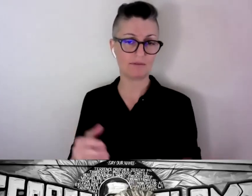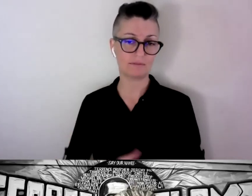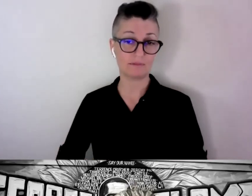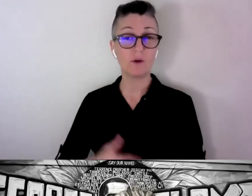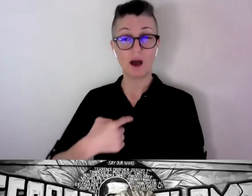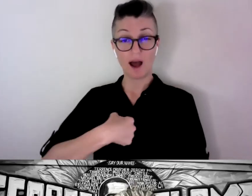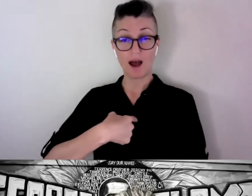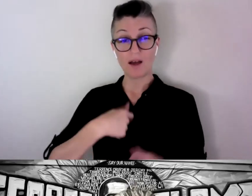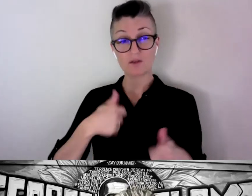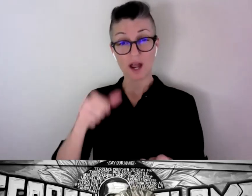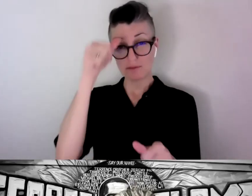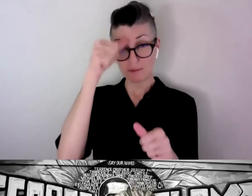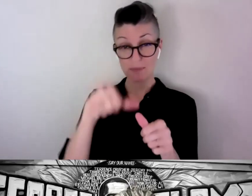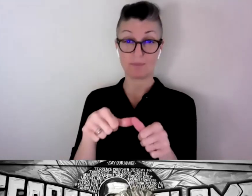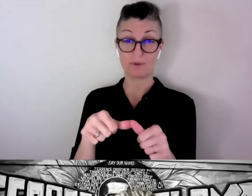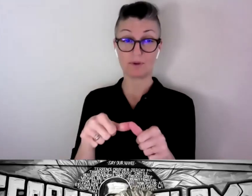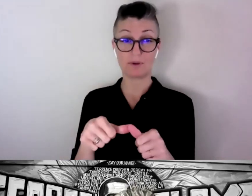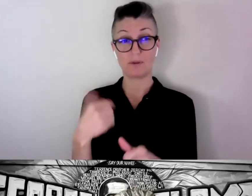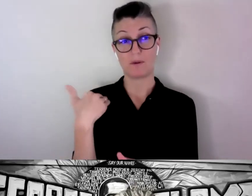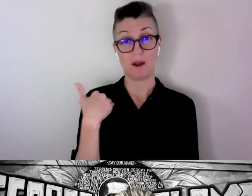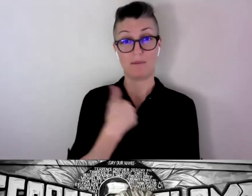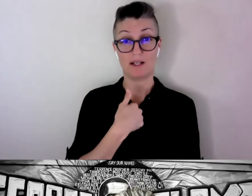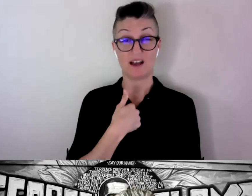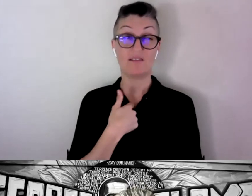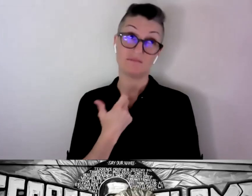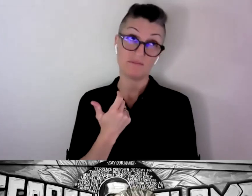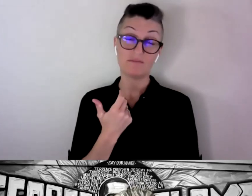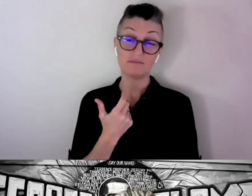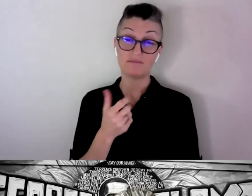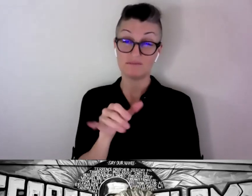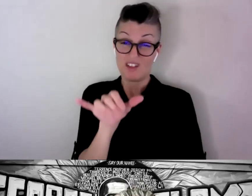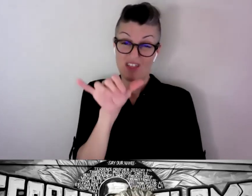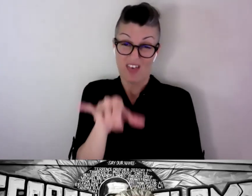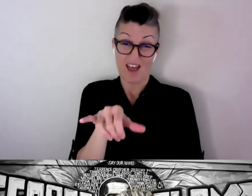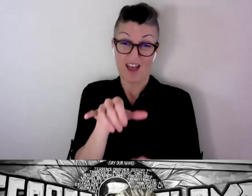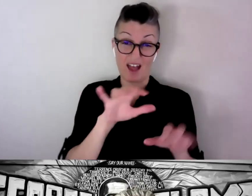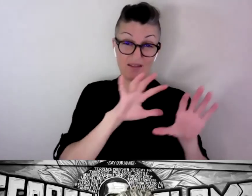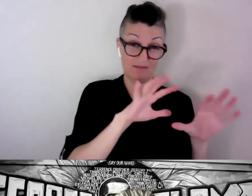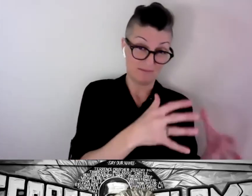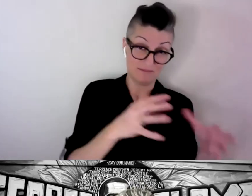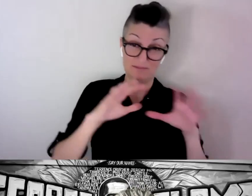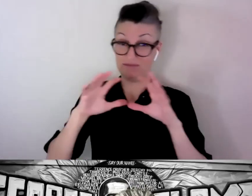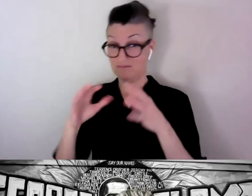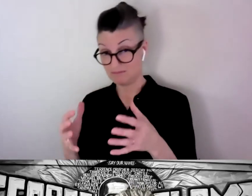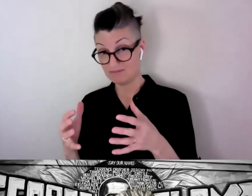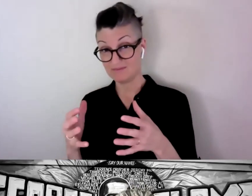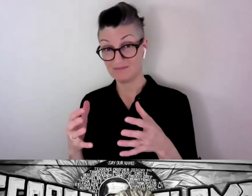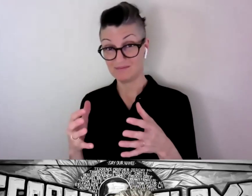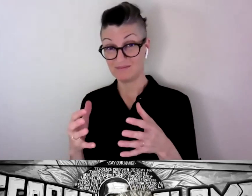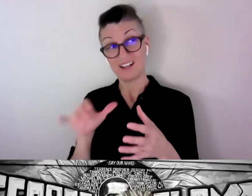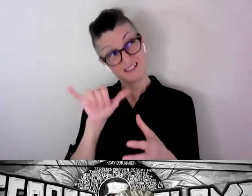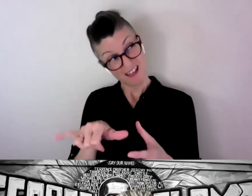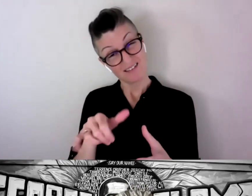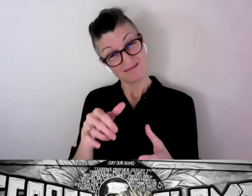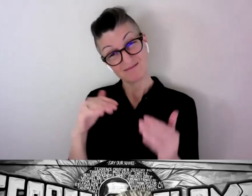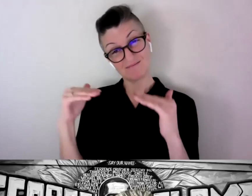to, you know, remind myself that, well, that's what makes us all complete human beings. You know, the fact that we have dark sides and we